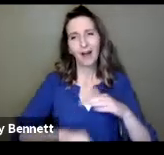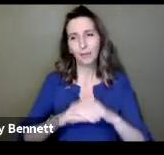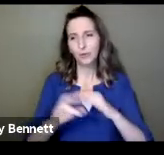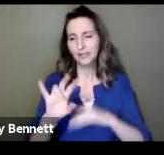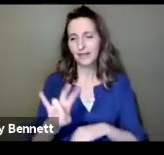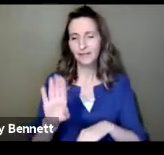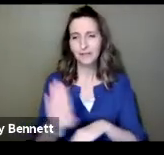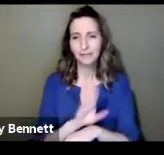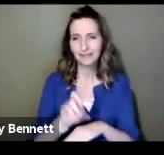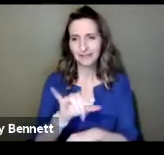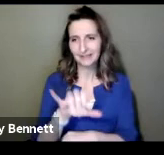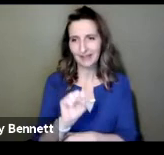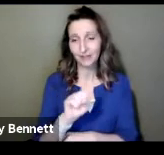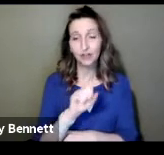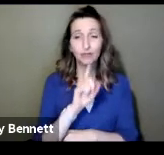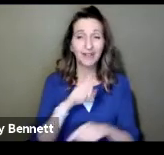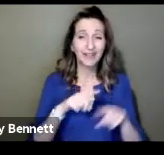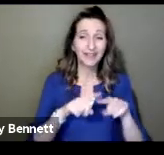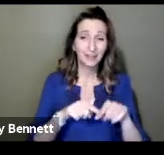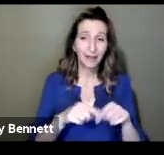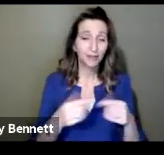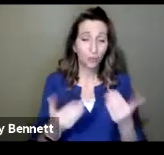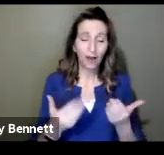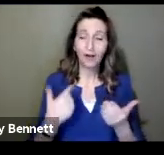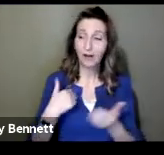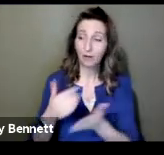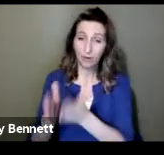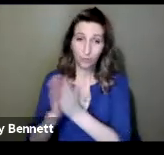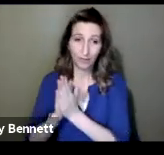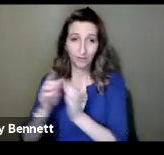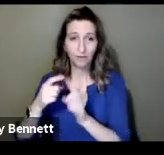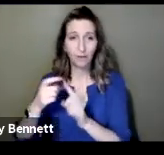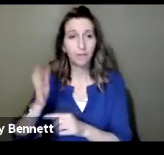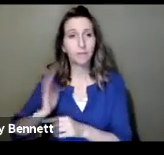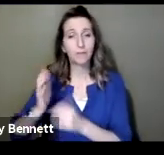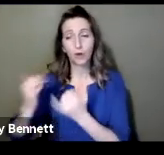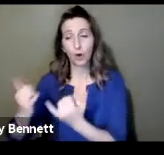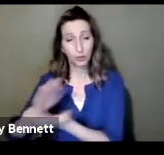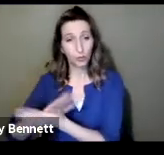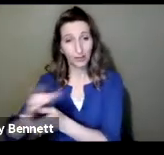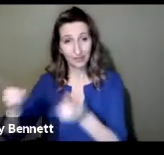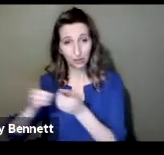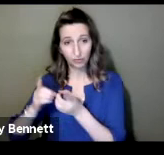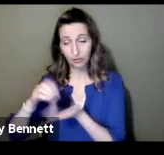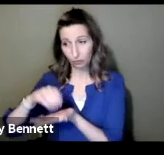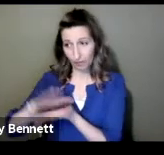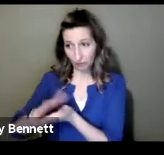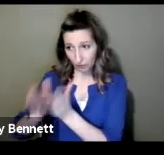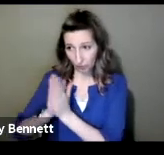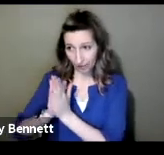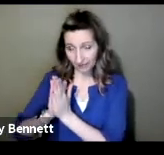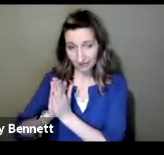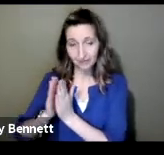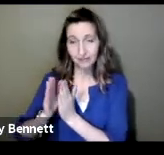on the release of the records from the applicant's current school district. So if I do a records request from